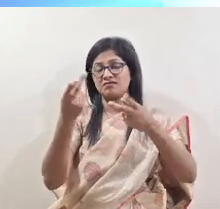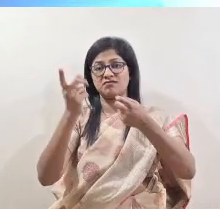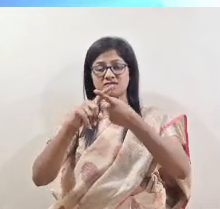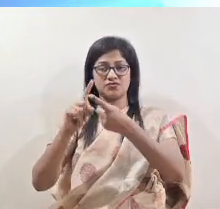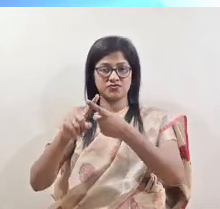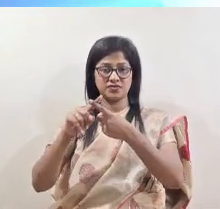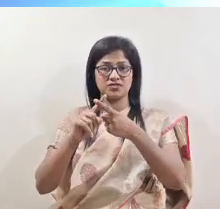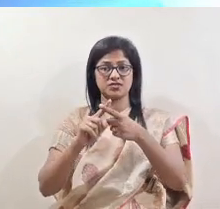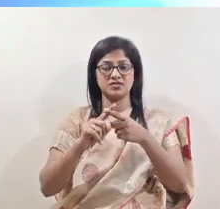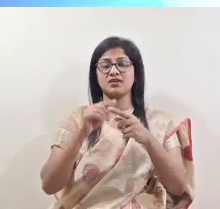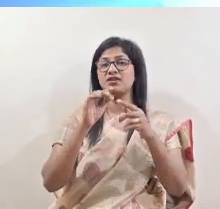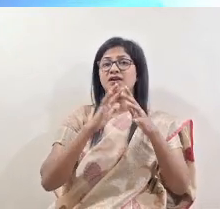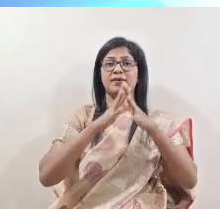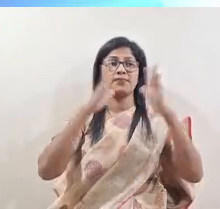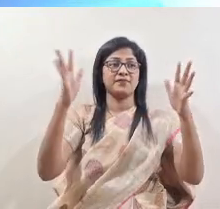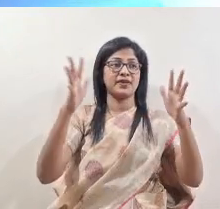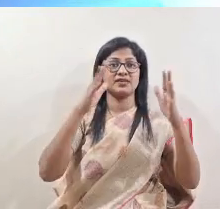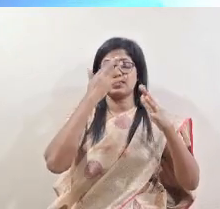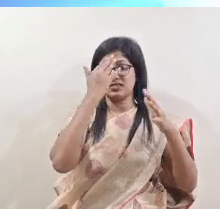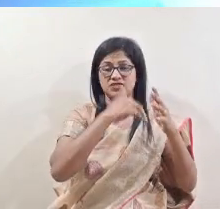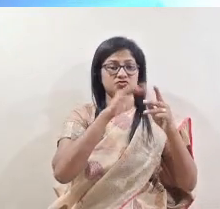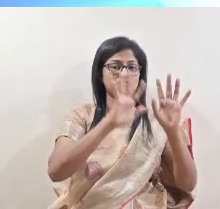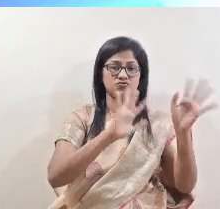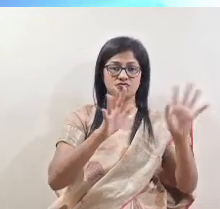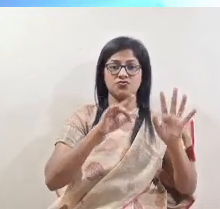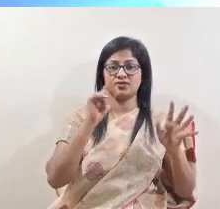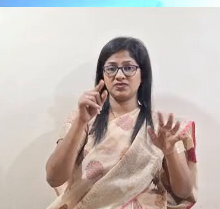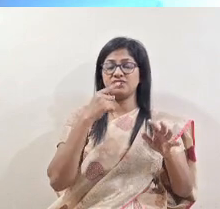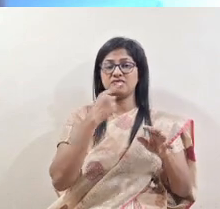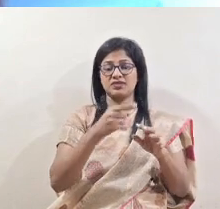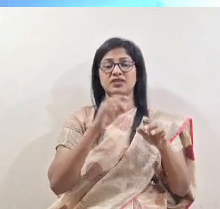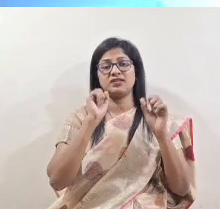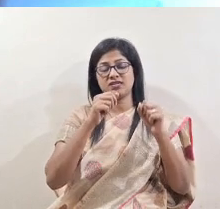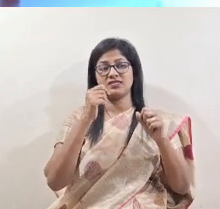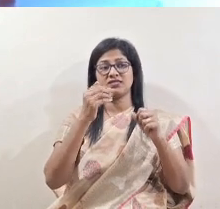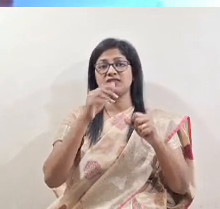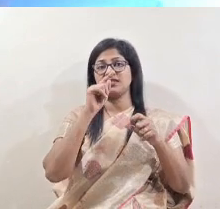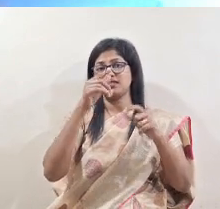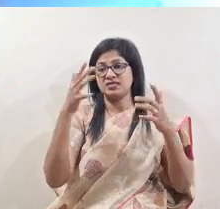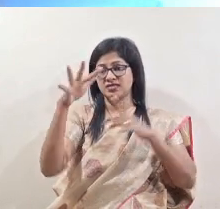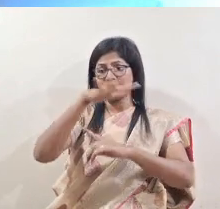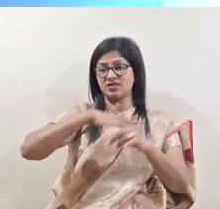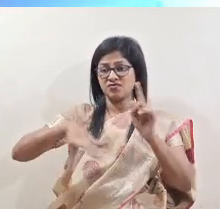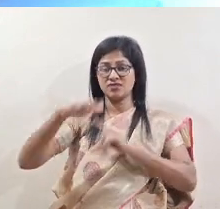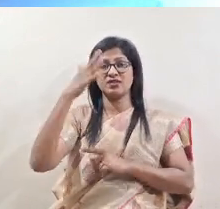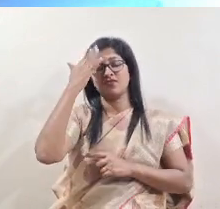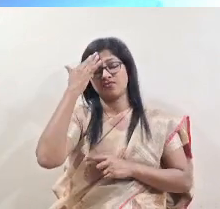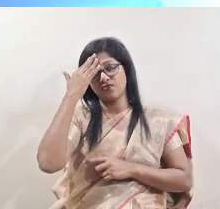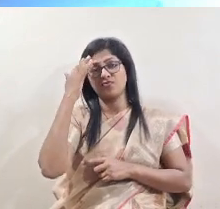other situations as well, so other than mass religious gatherings. But as you said, familiarity of the surroundings is a very important